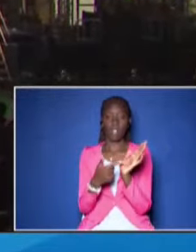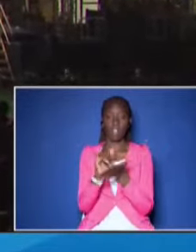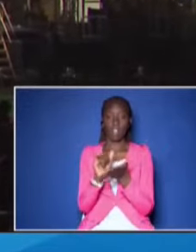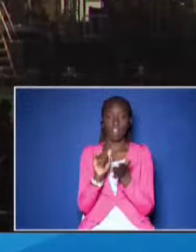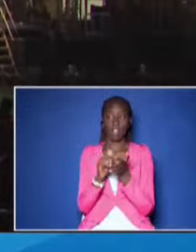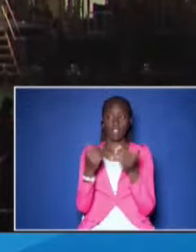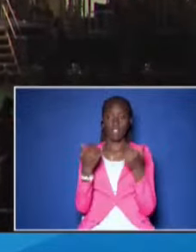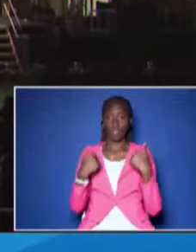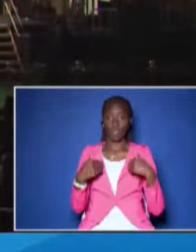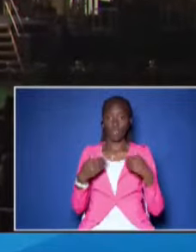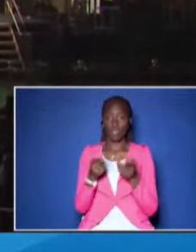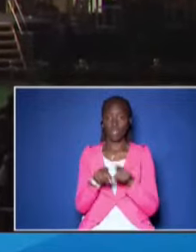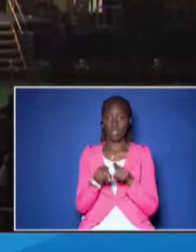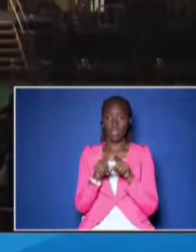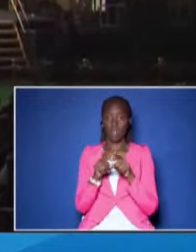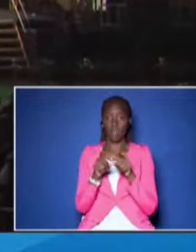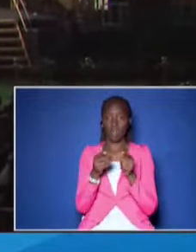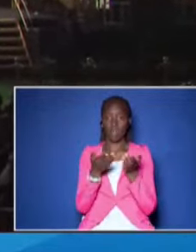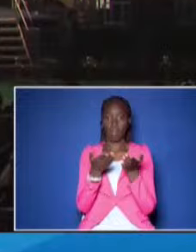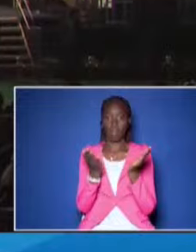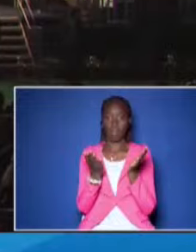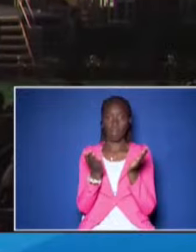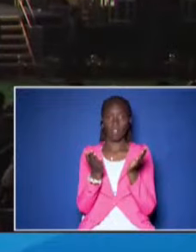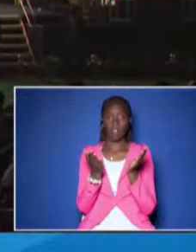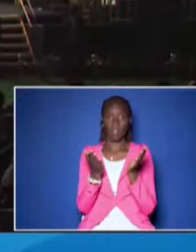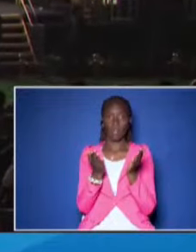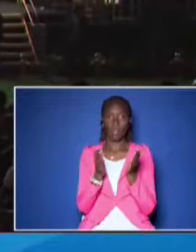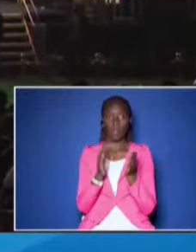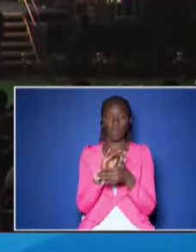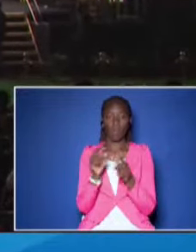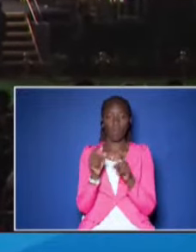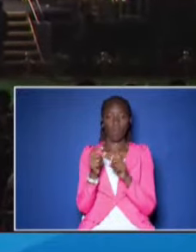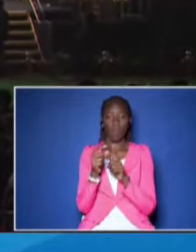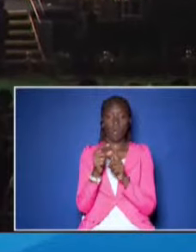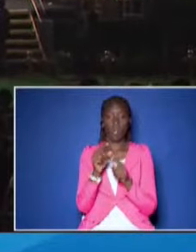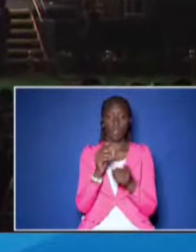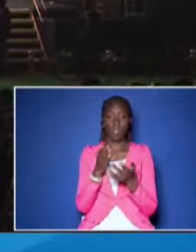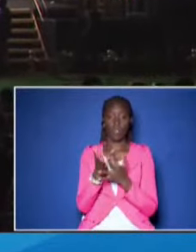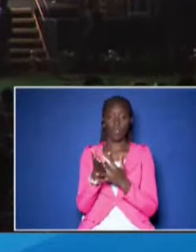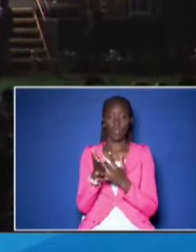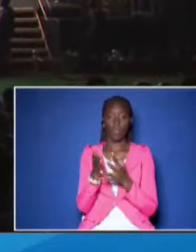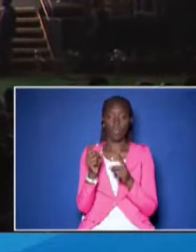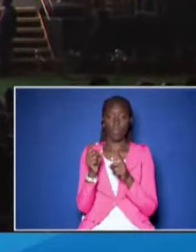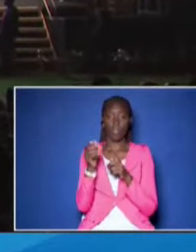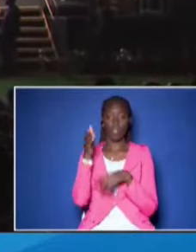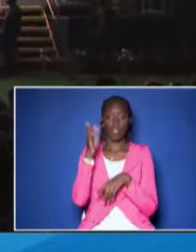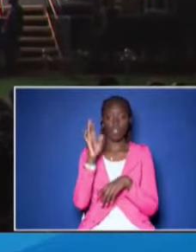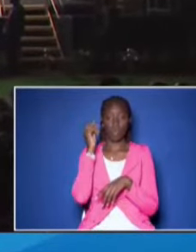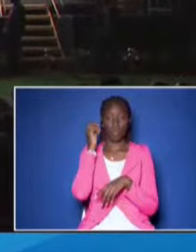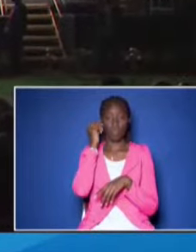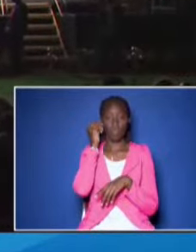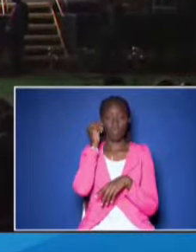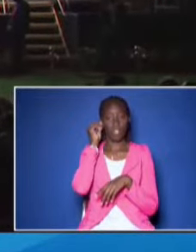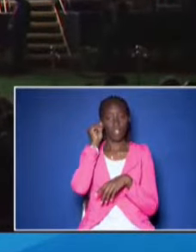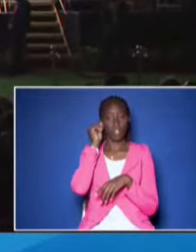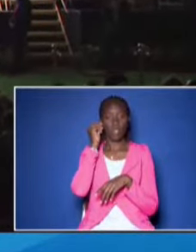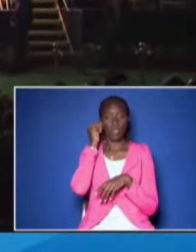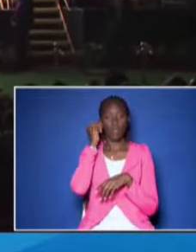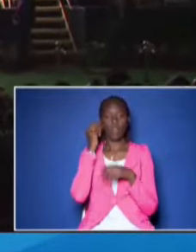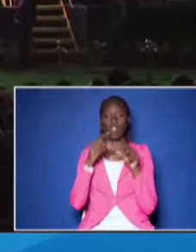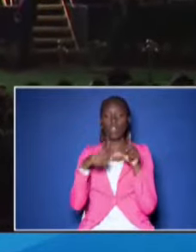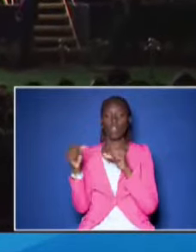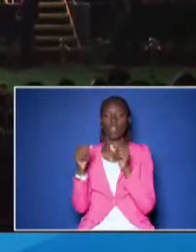and me the word of the Lord let's go to Matthew